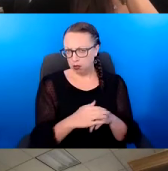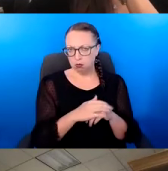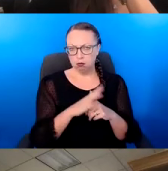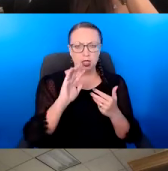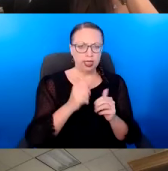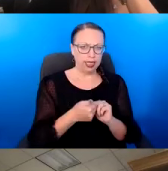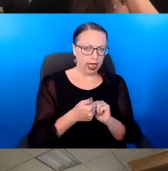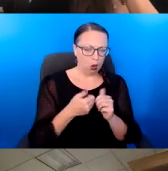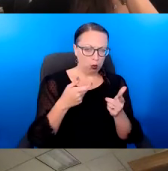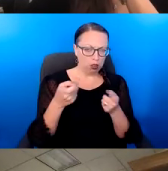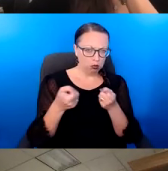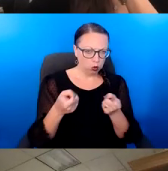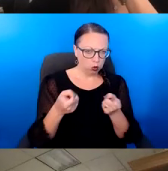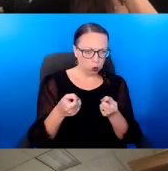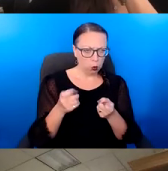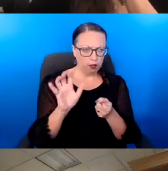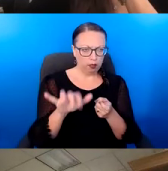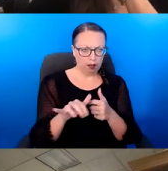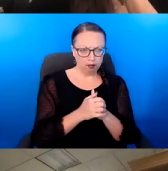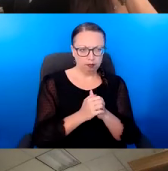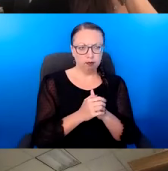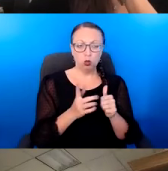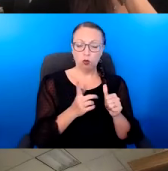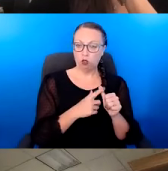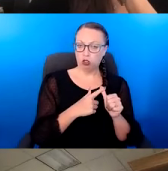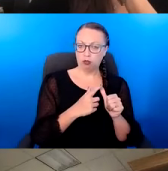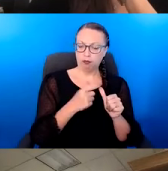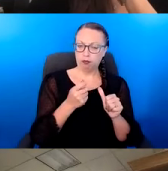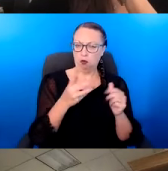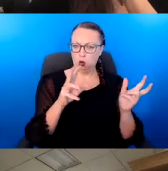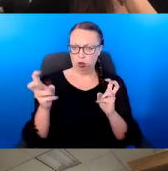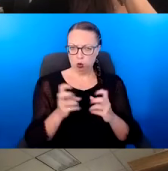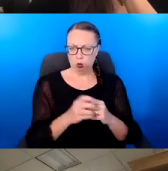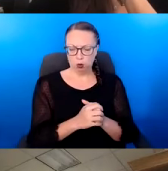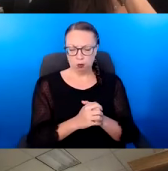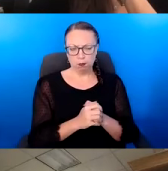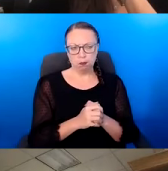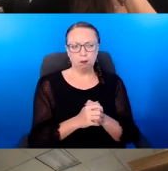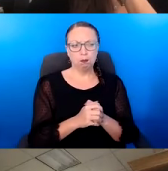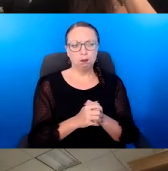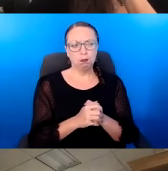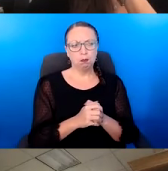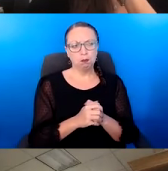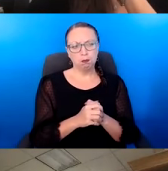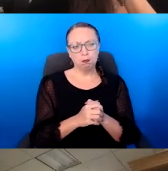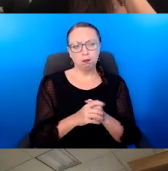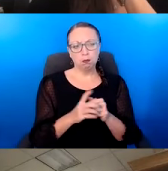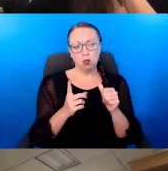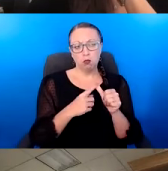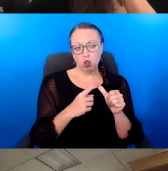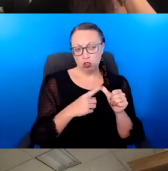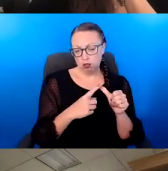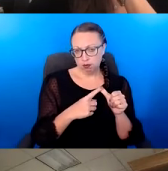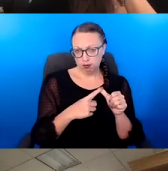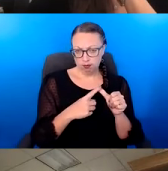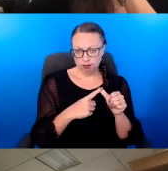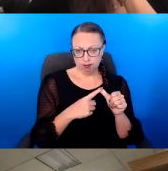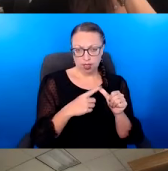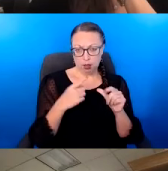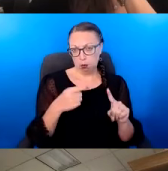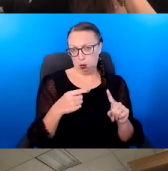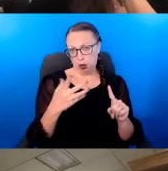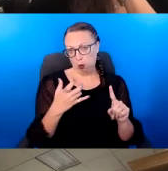it. Okay, first, a couple of issues. The first issue and point I want to